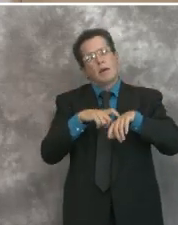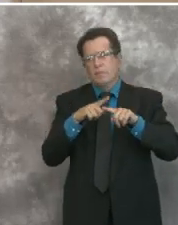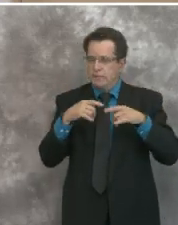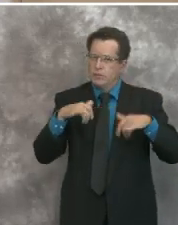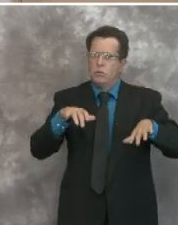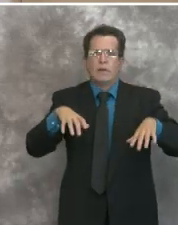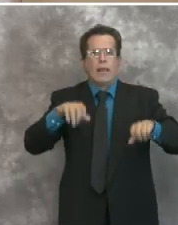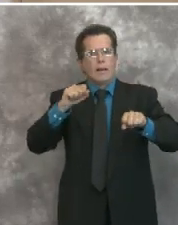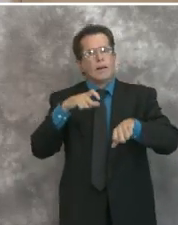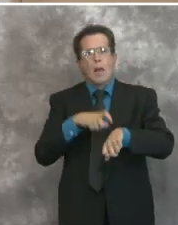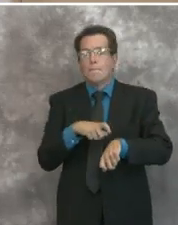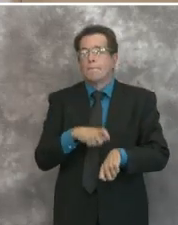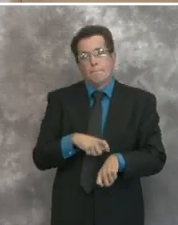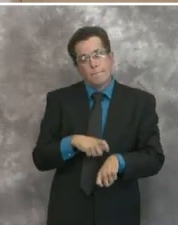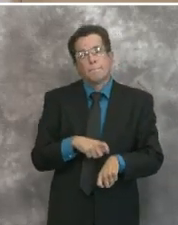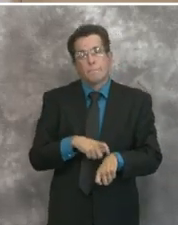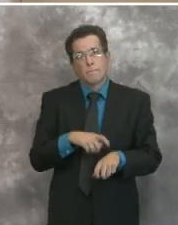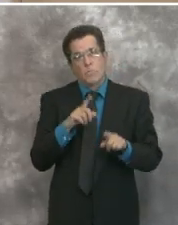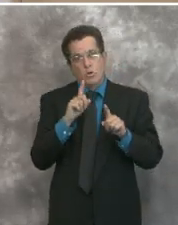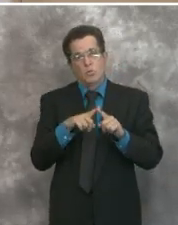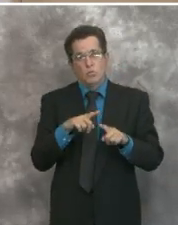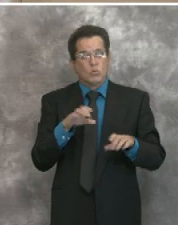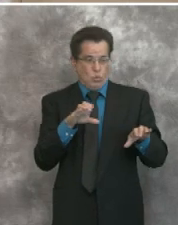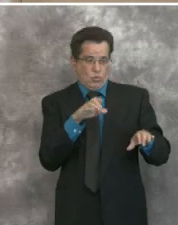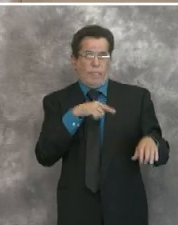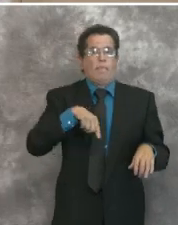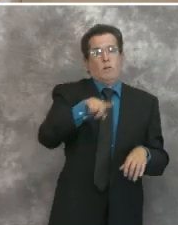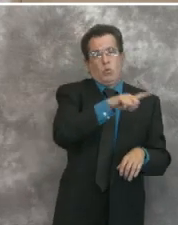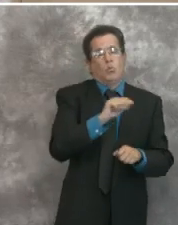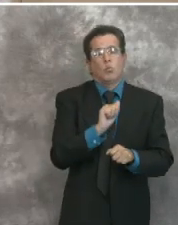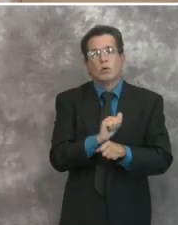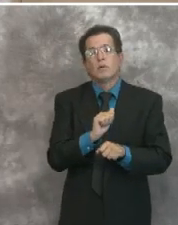takes time nonetheless. So in